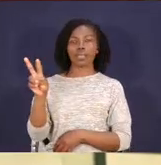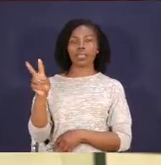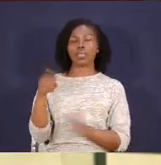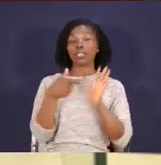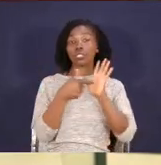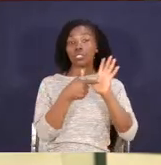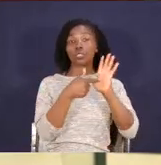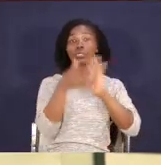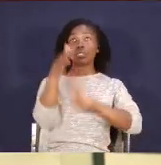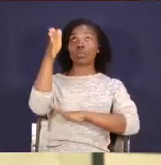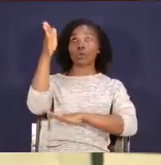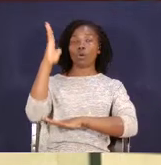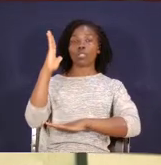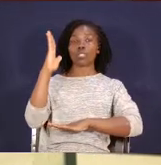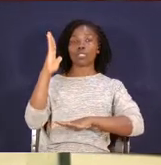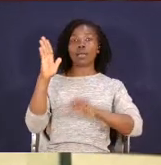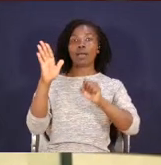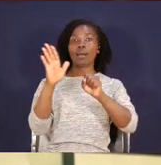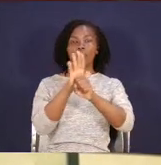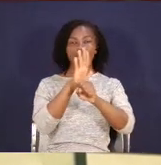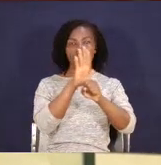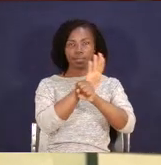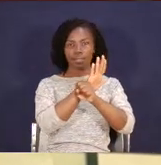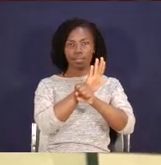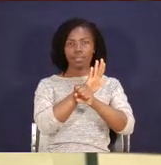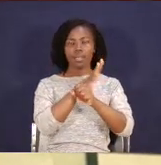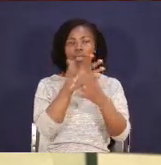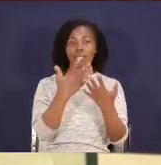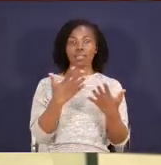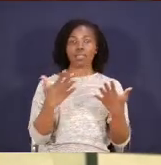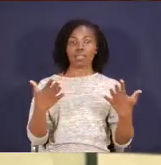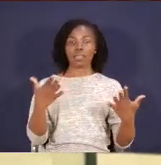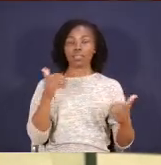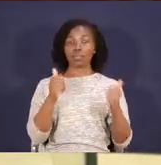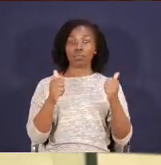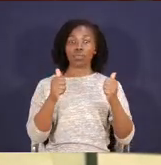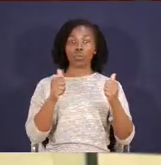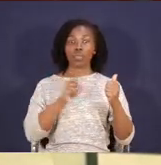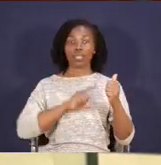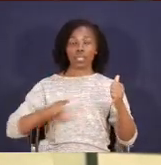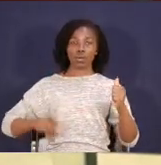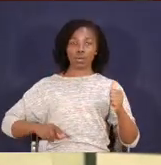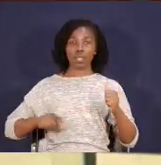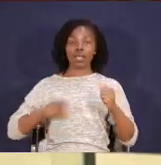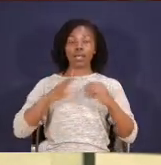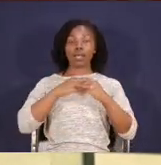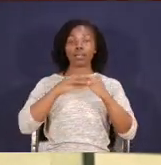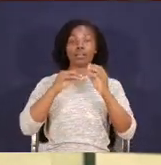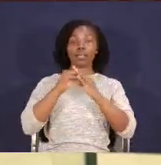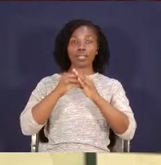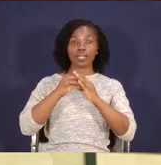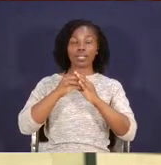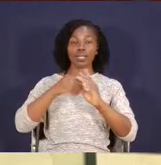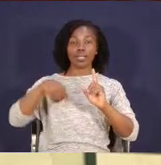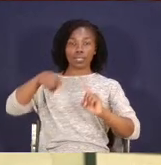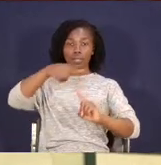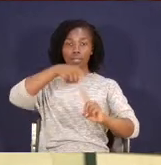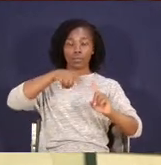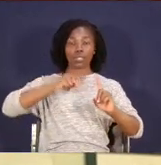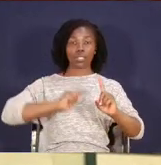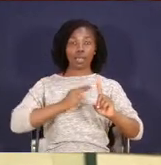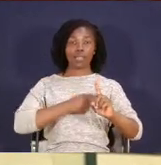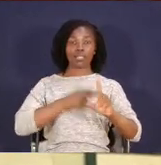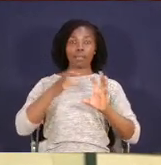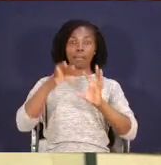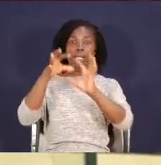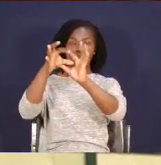of God's abundance. And these things that God has put around us are there for us. And